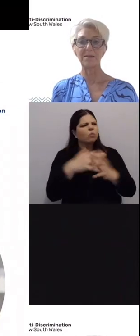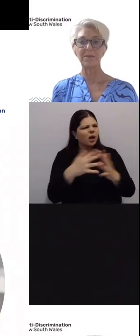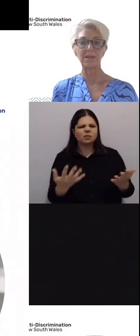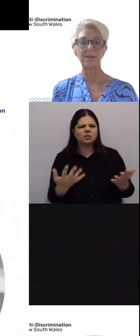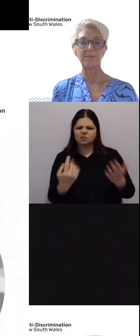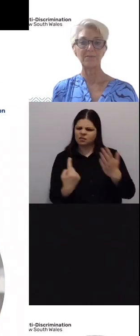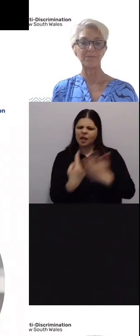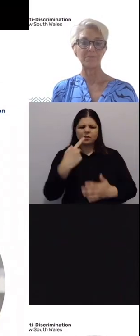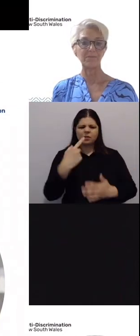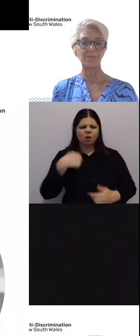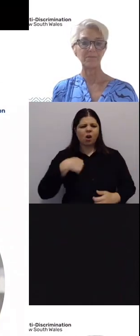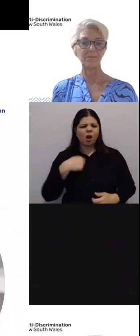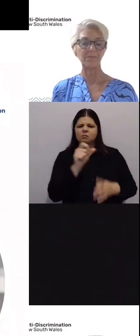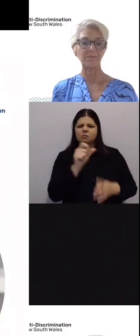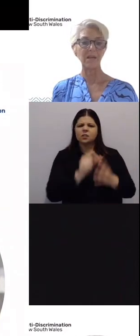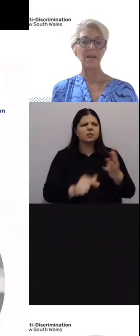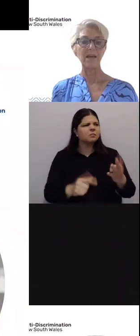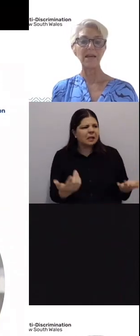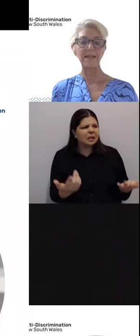of his disability.